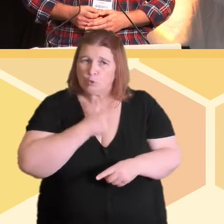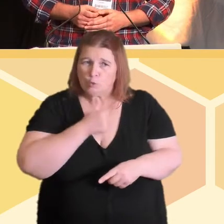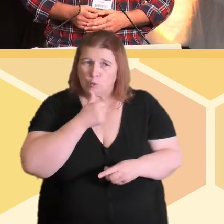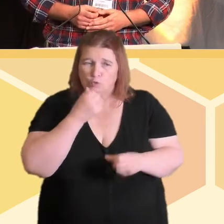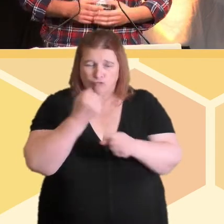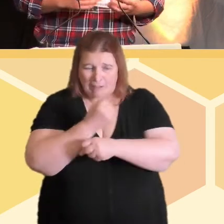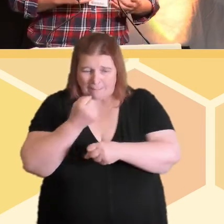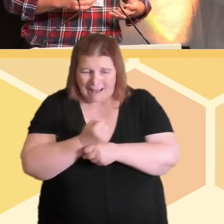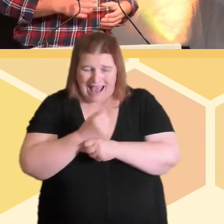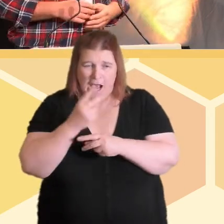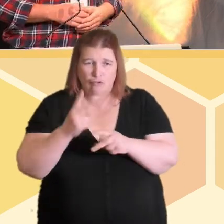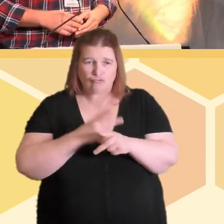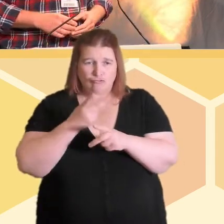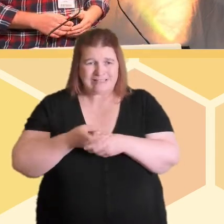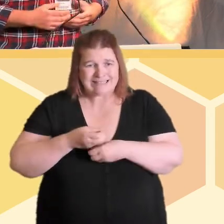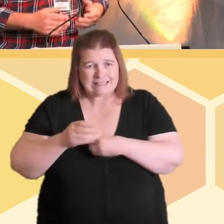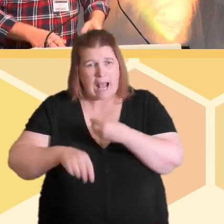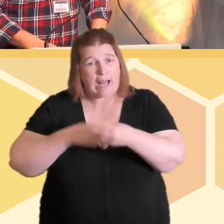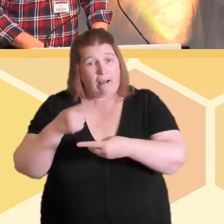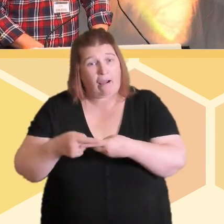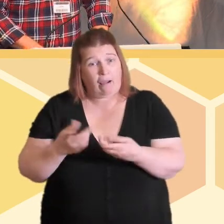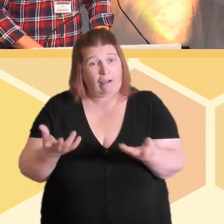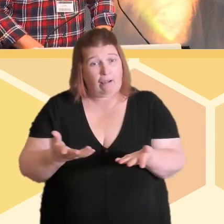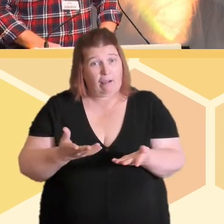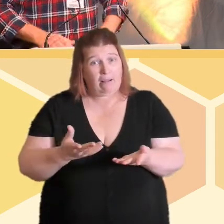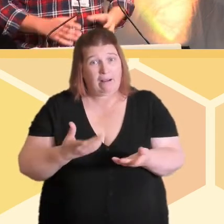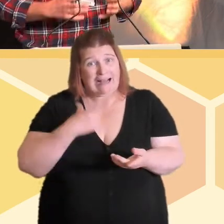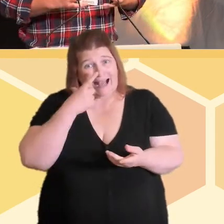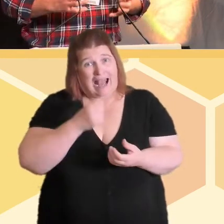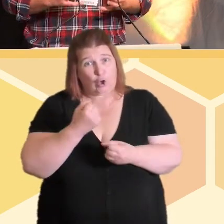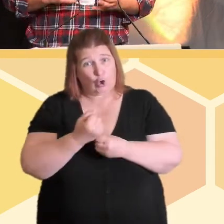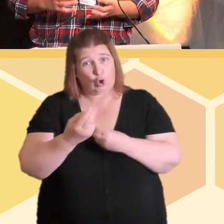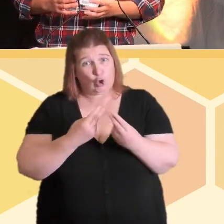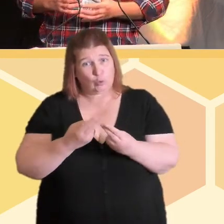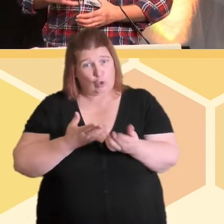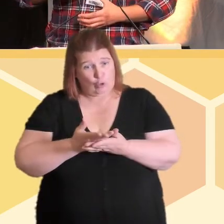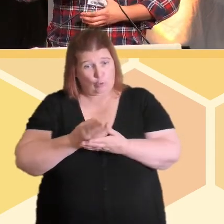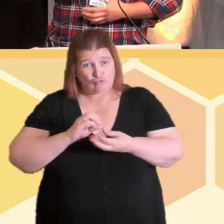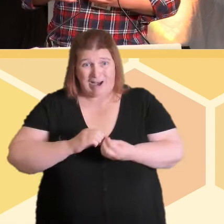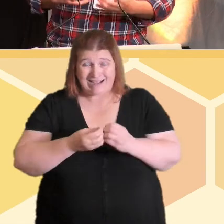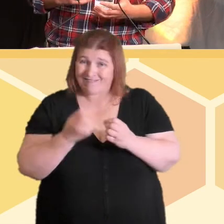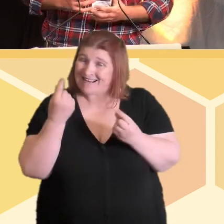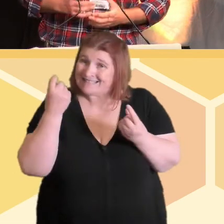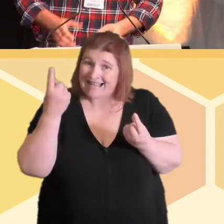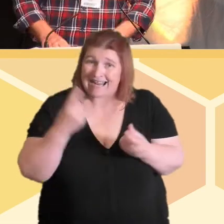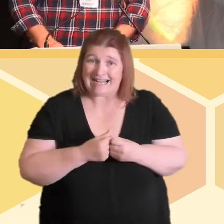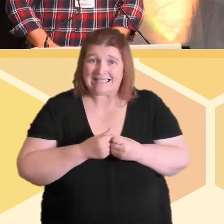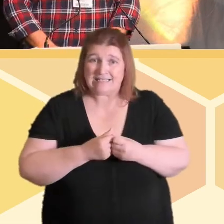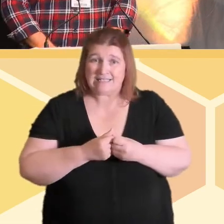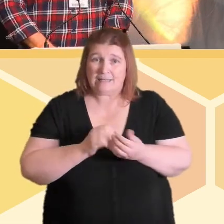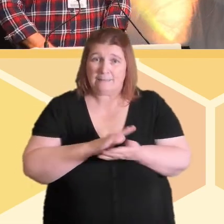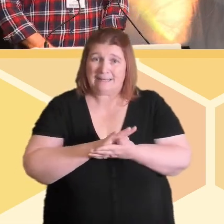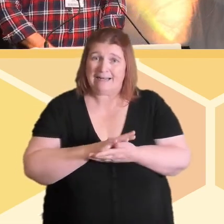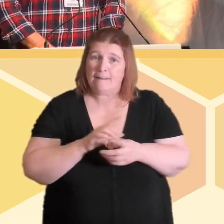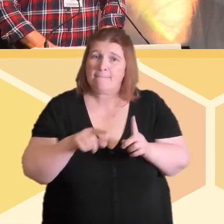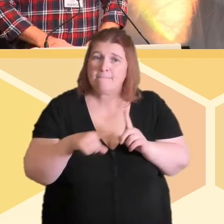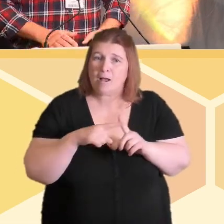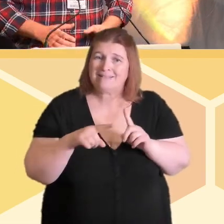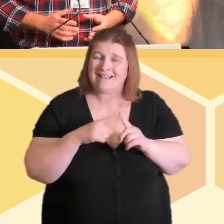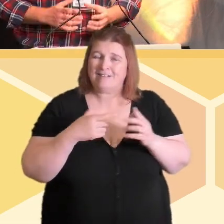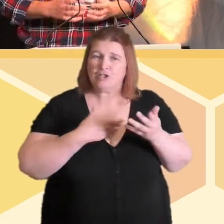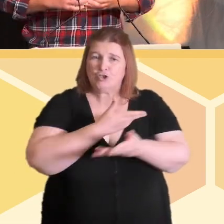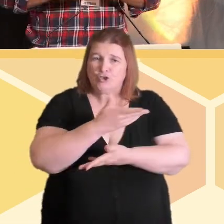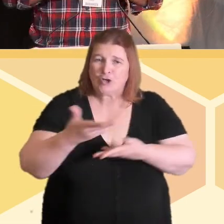repair. In our own context, we can communicate the good news in a creative way that stimulates positive discussion in